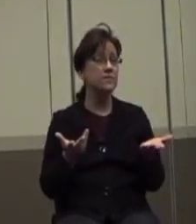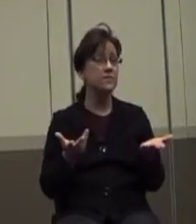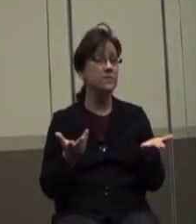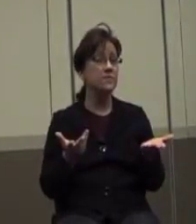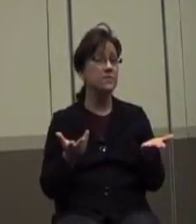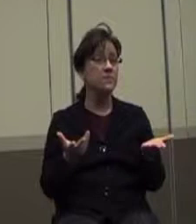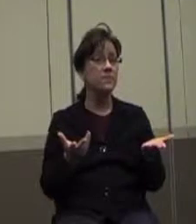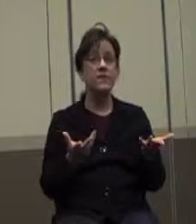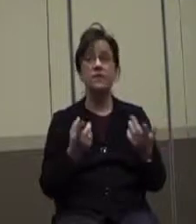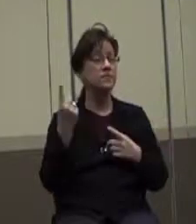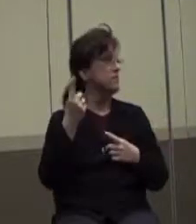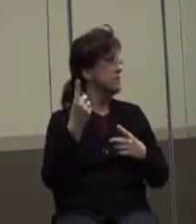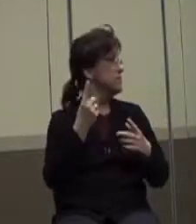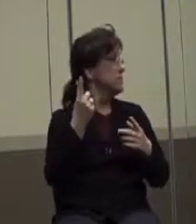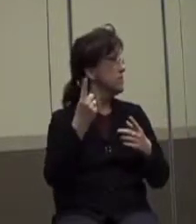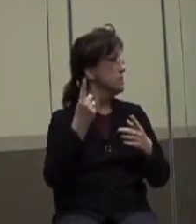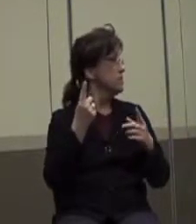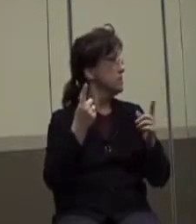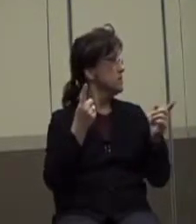Let's show some bravery here.